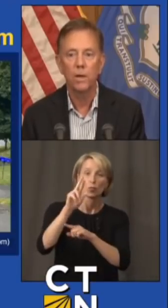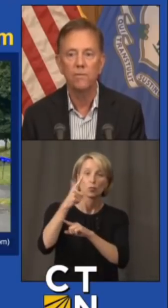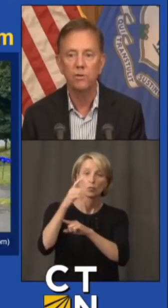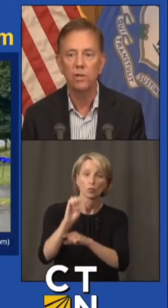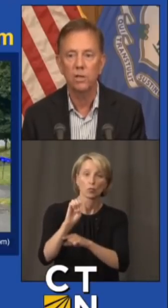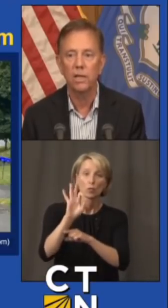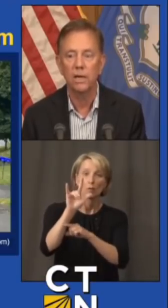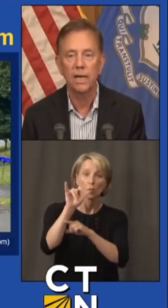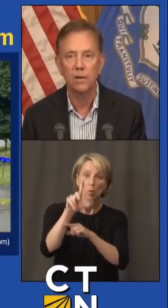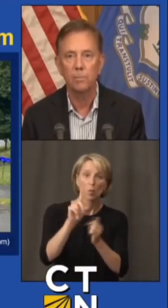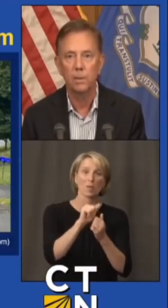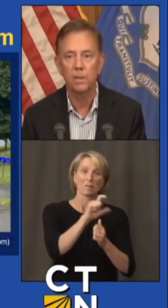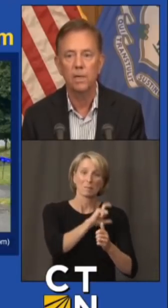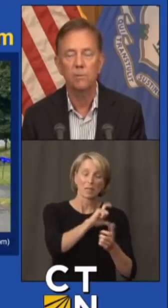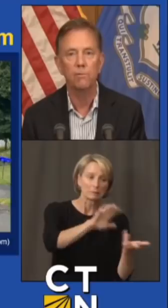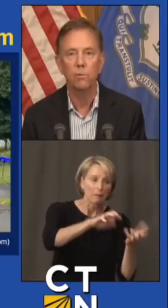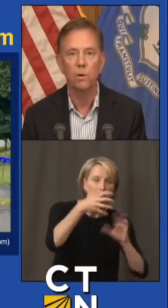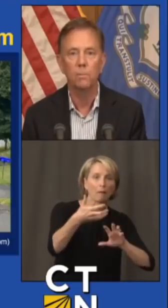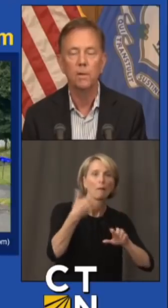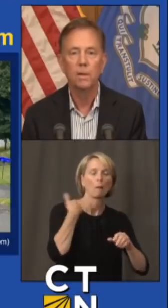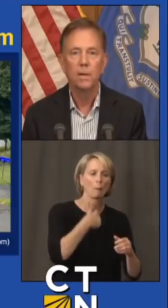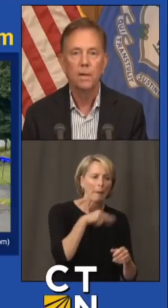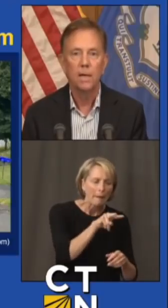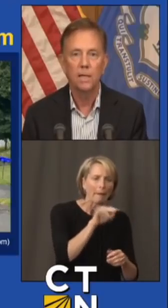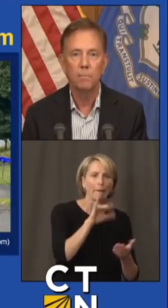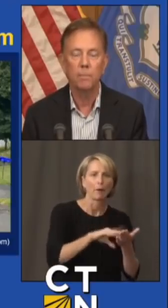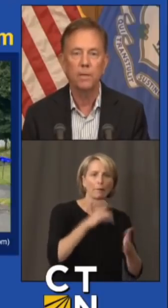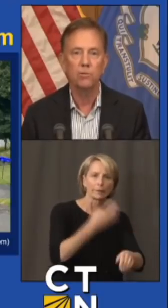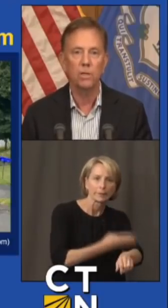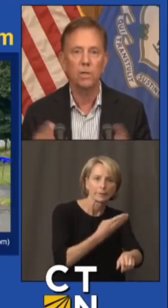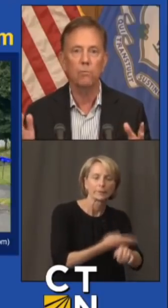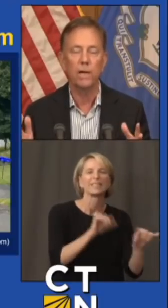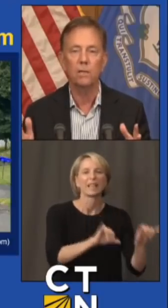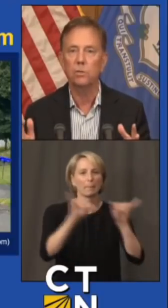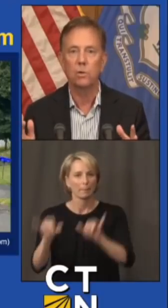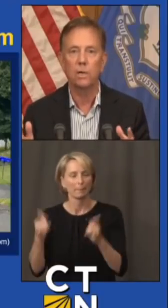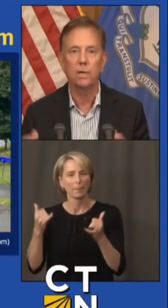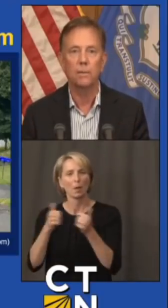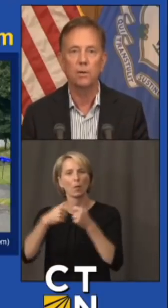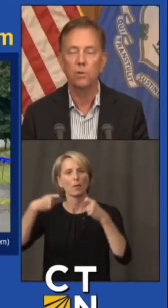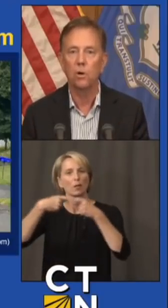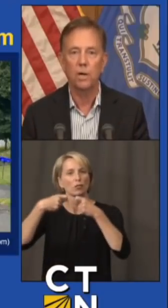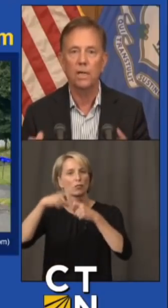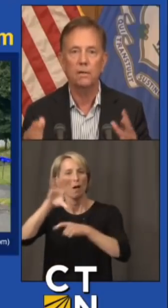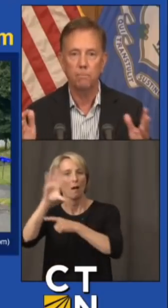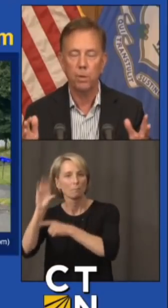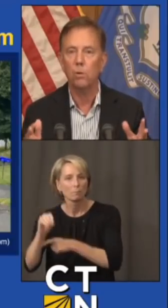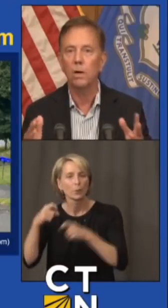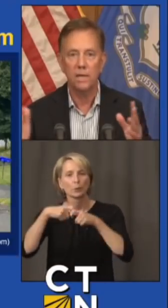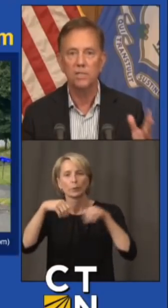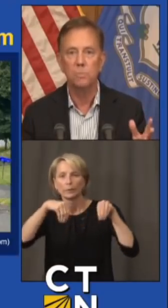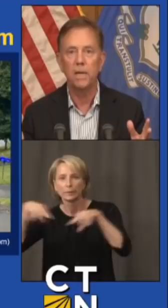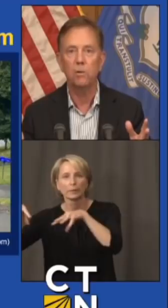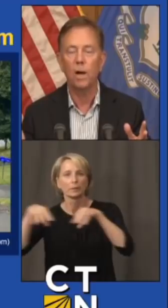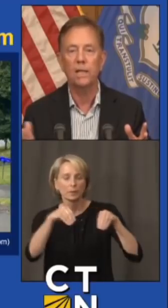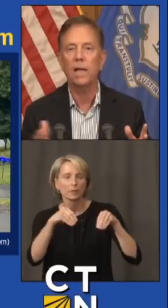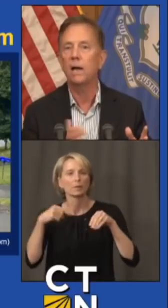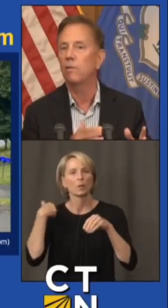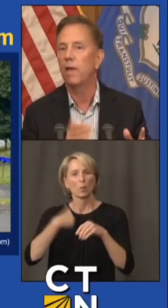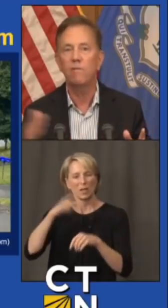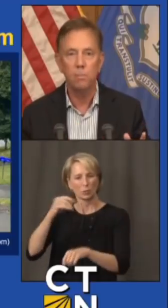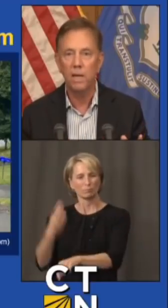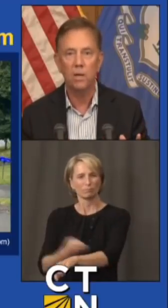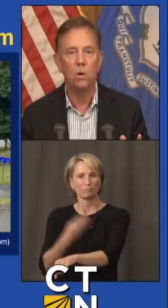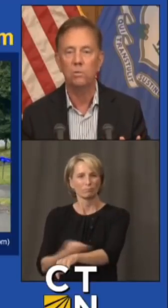storm, we have utility accountability and reform. And the Public Utility Regulatory Authority, PURA, is meeting right